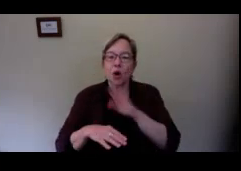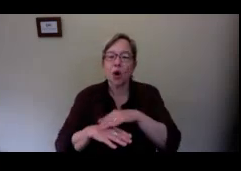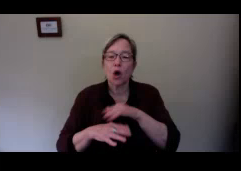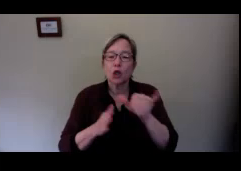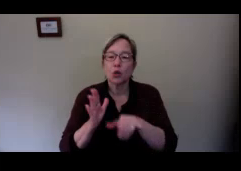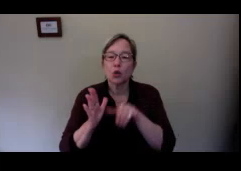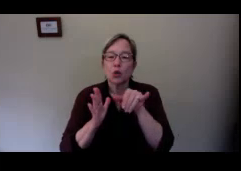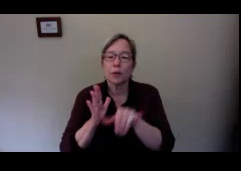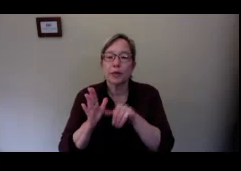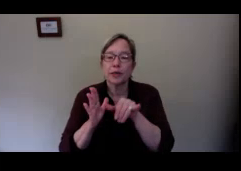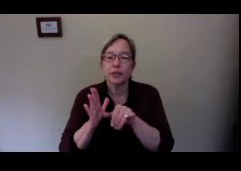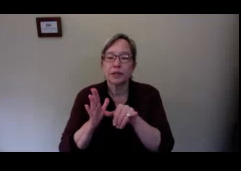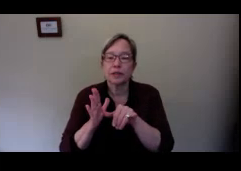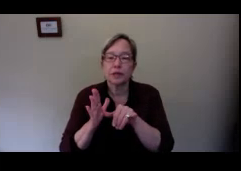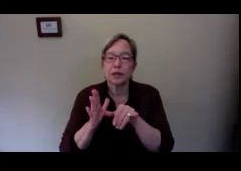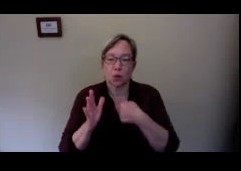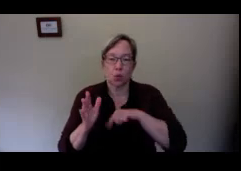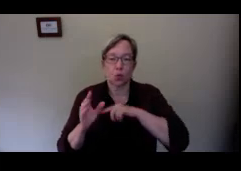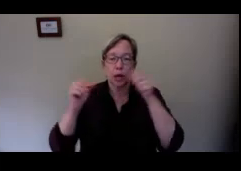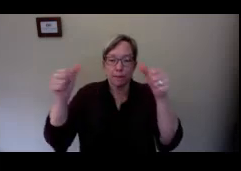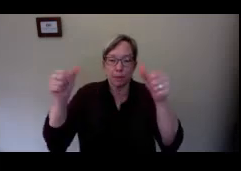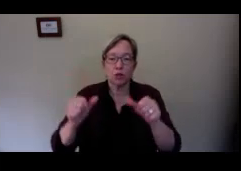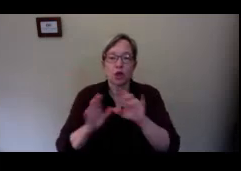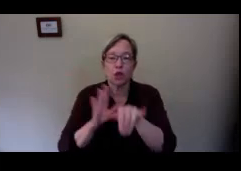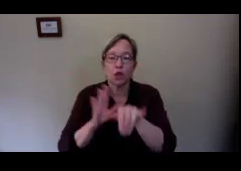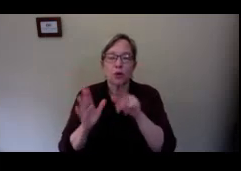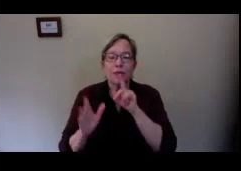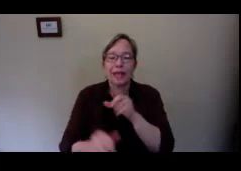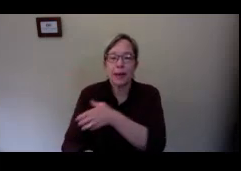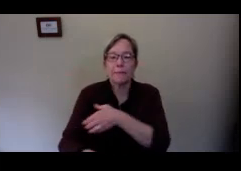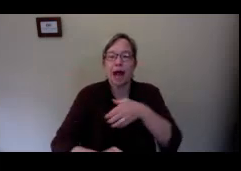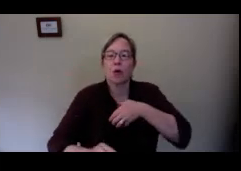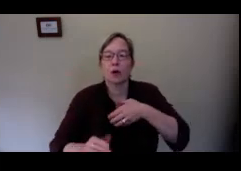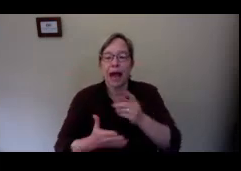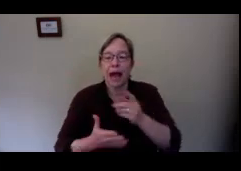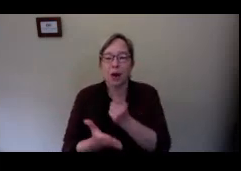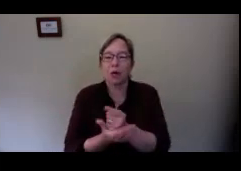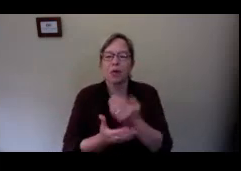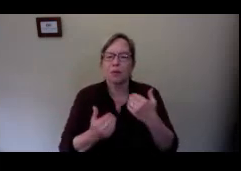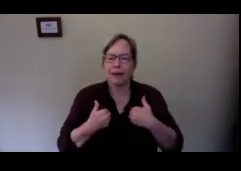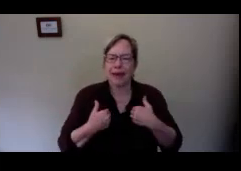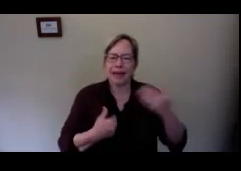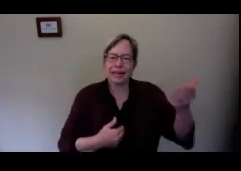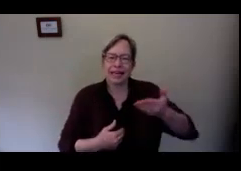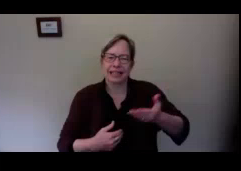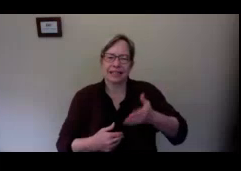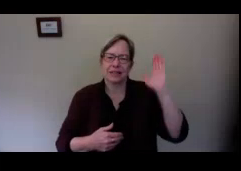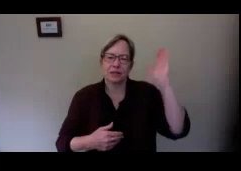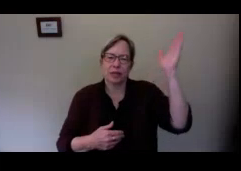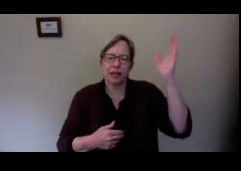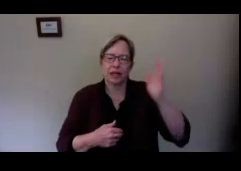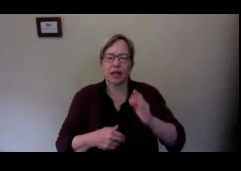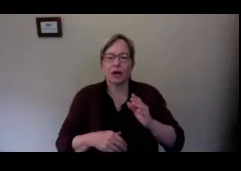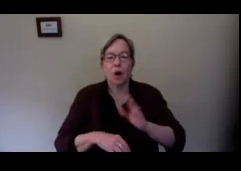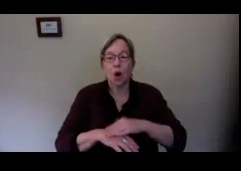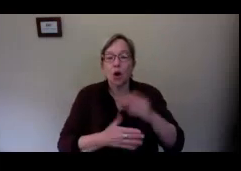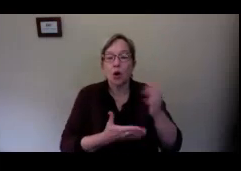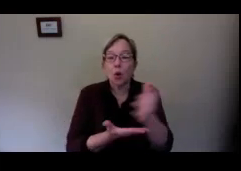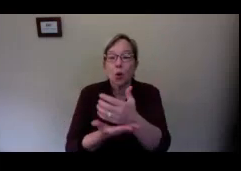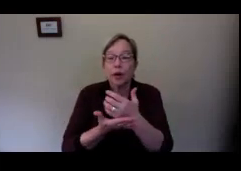YouTube. They're reposted on YouTube. It was the Empower Hour, and we had guests speaking on hoarding. So that may